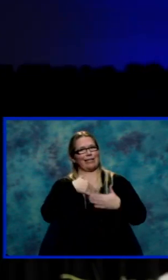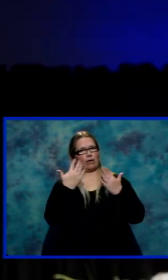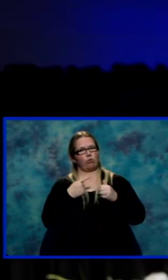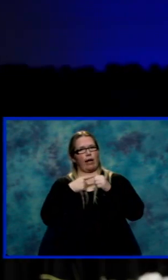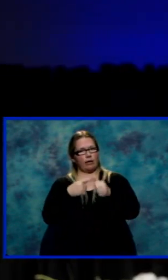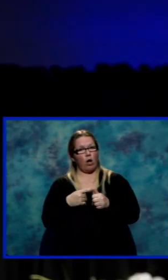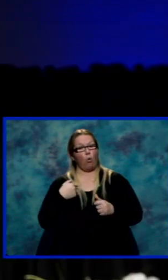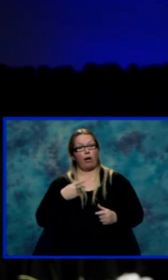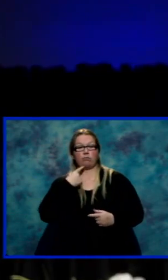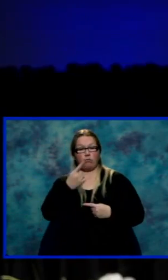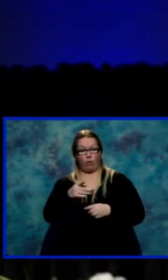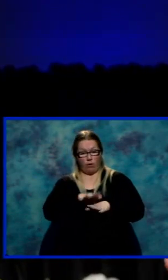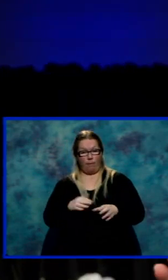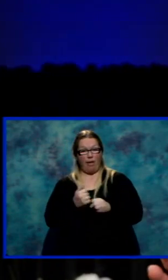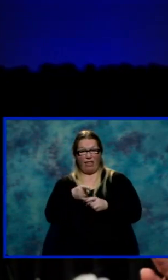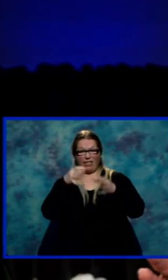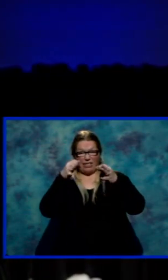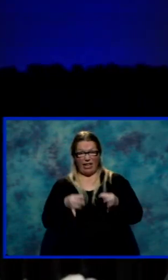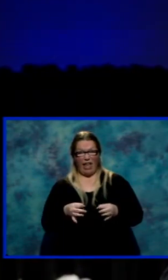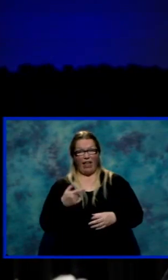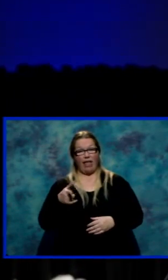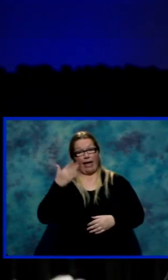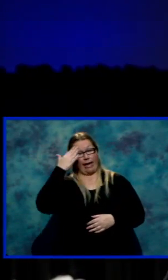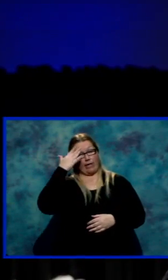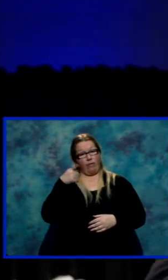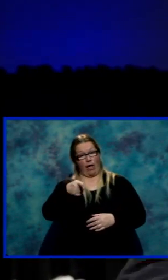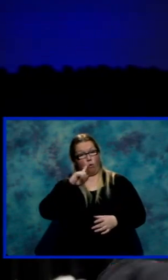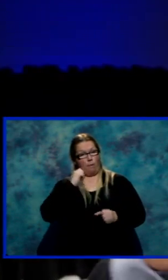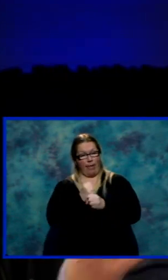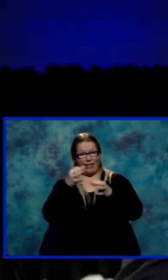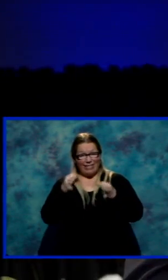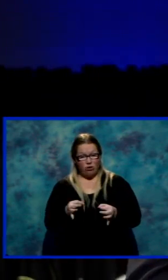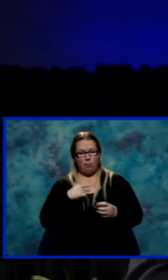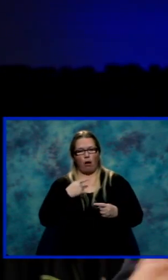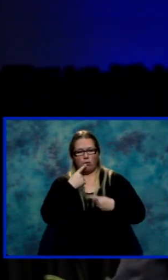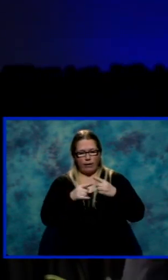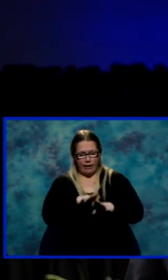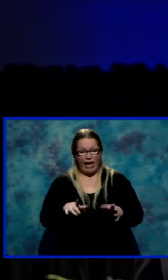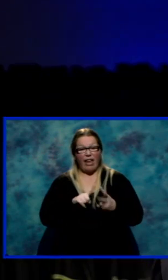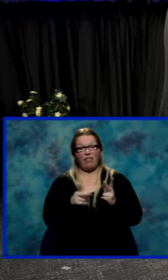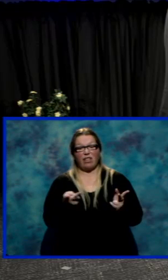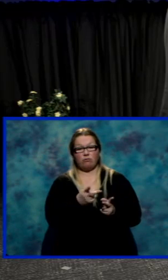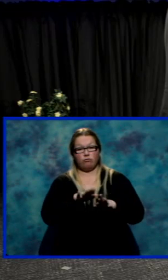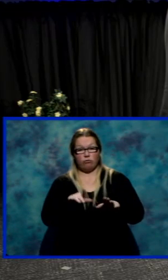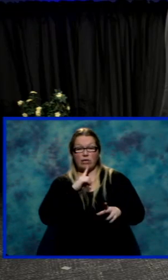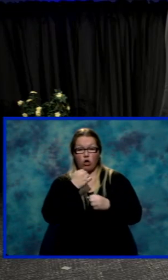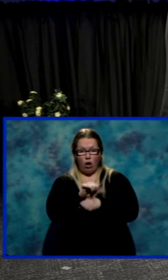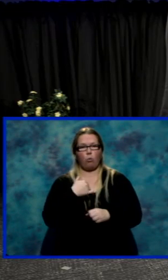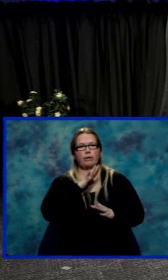allowed the kids to make the decision on their own. They didn't know that they were the ones that were making the decision, but if they had said no, we would have stayed in WA.